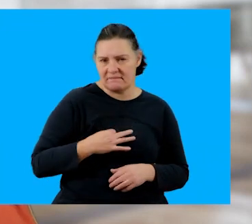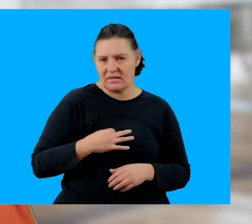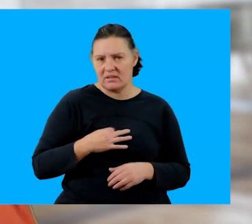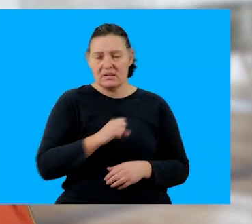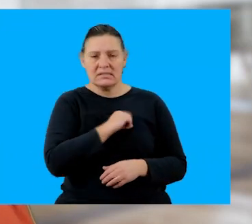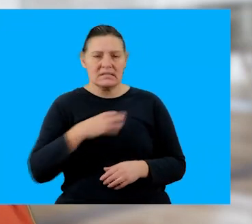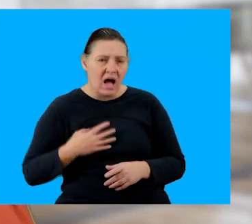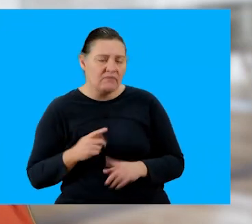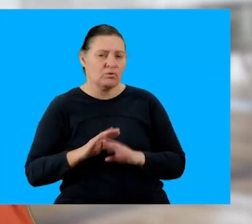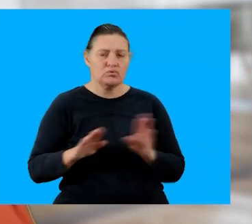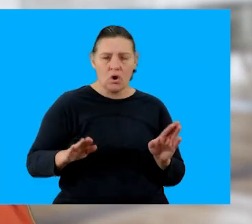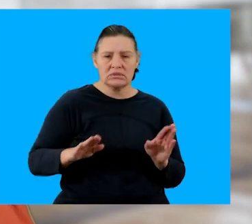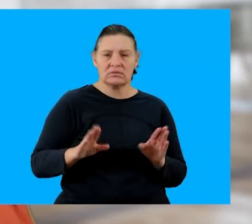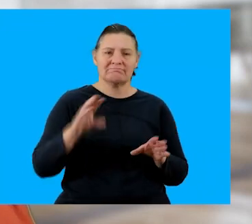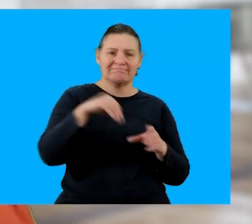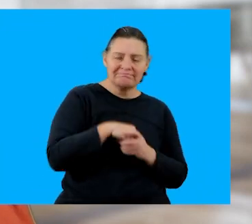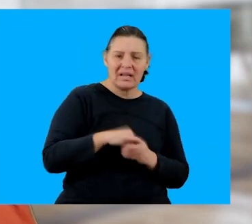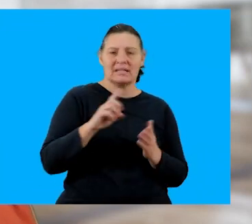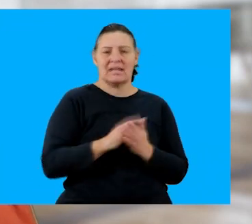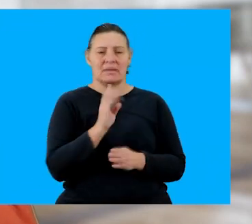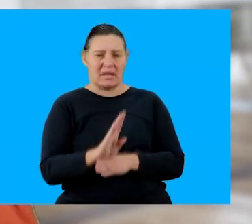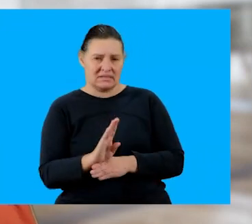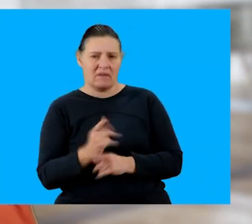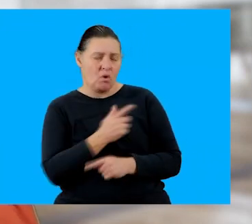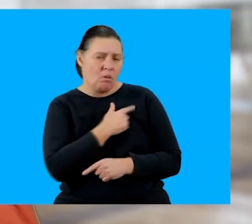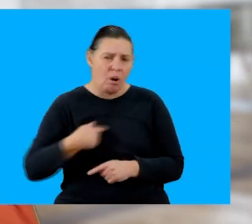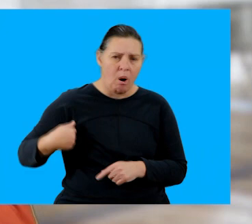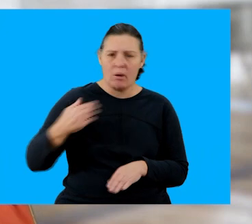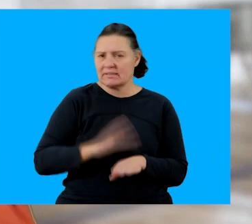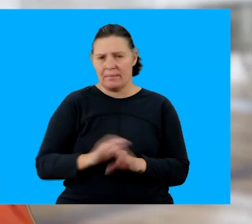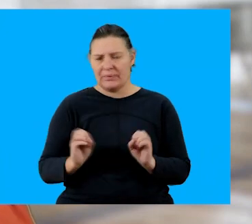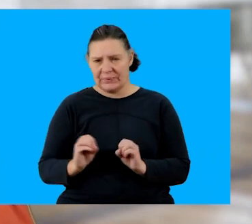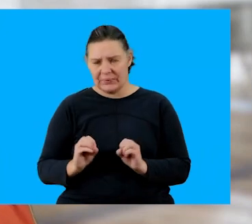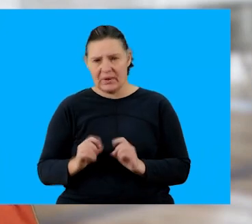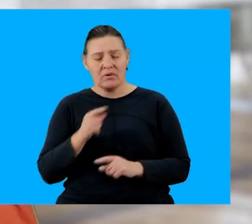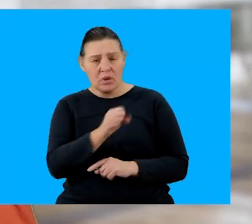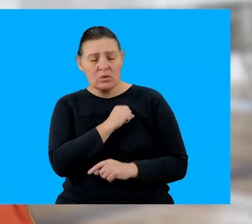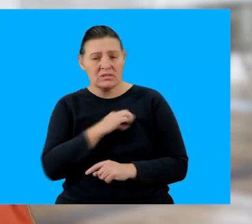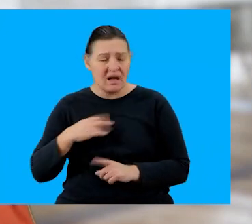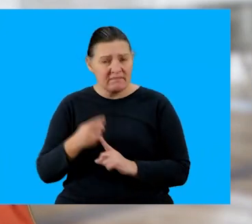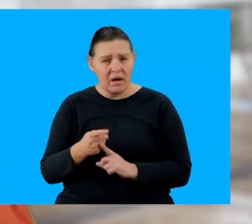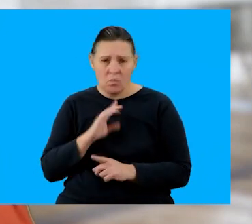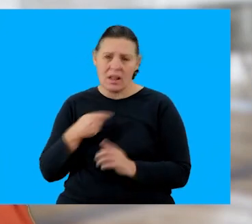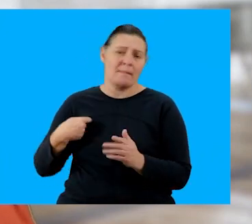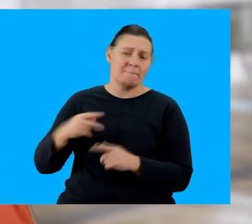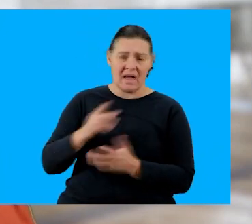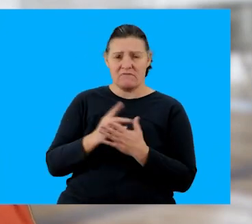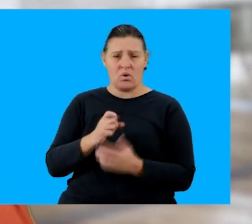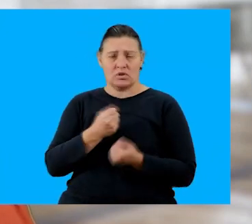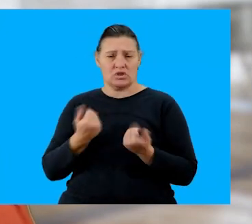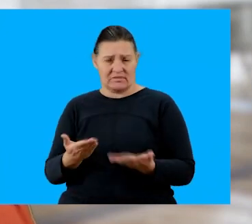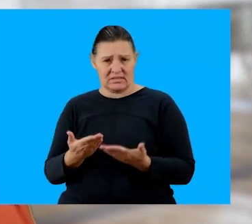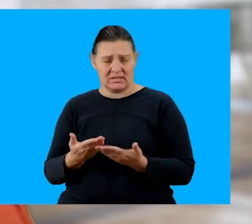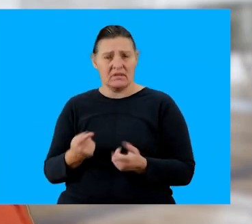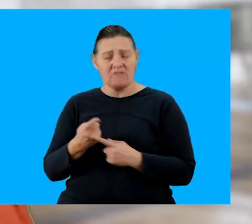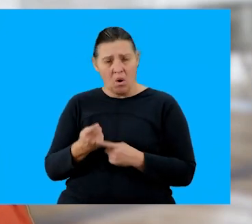employees that are not going to be on his database for a long period of time. Those employees will only be paid for services that they